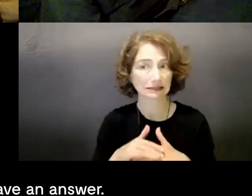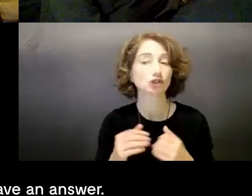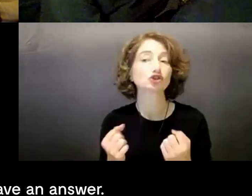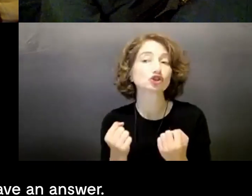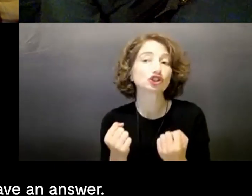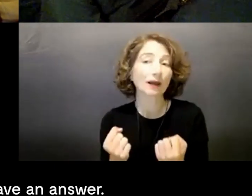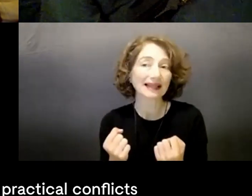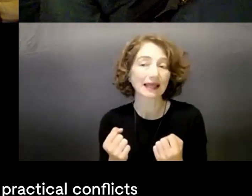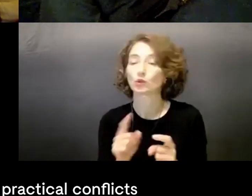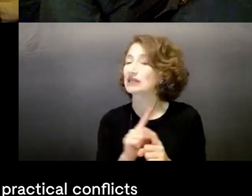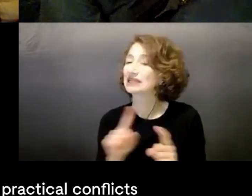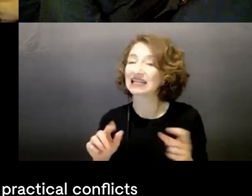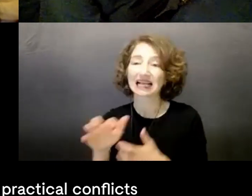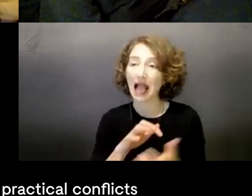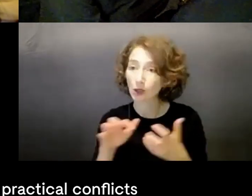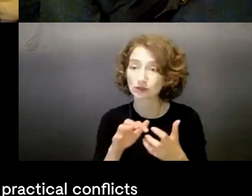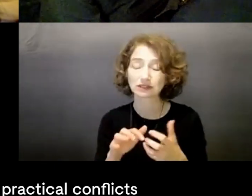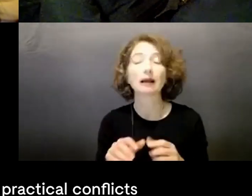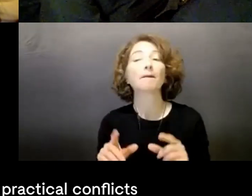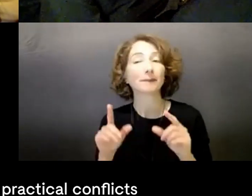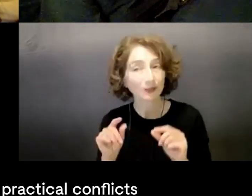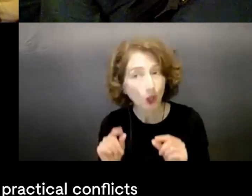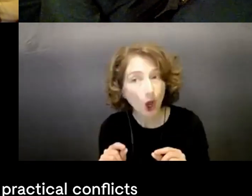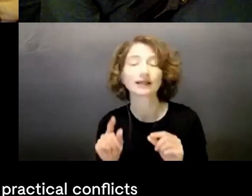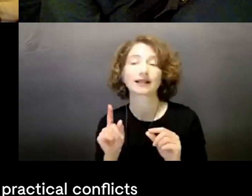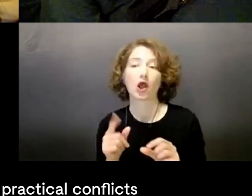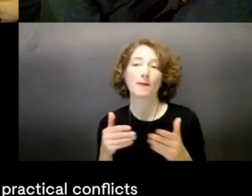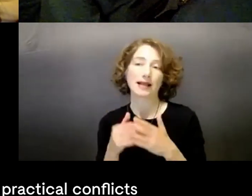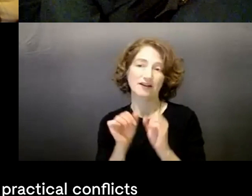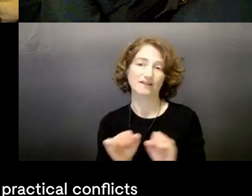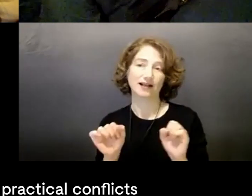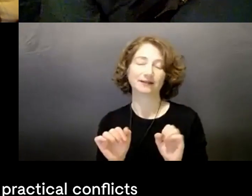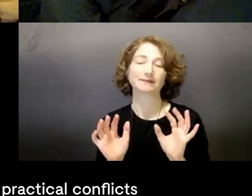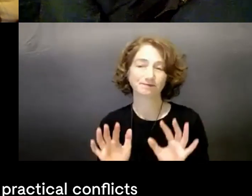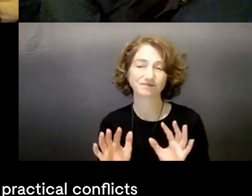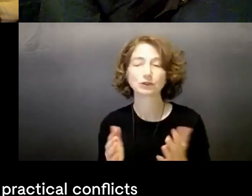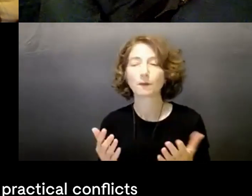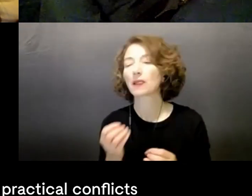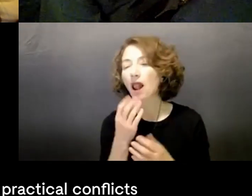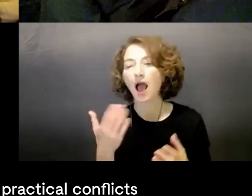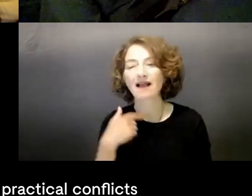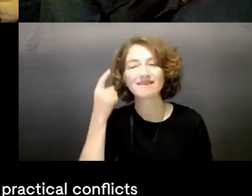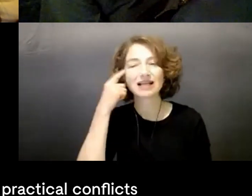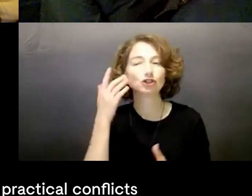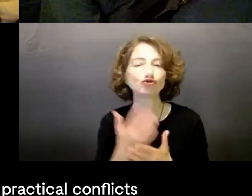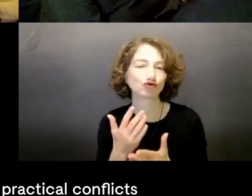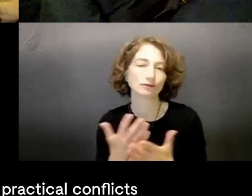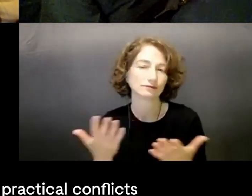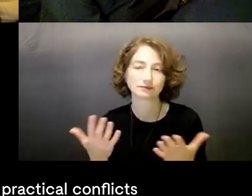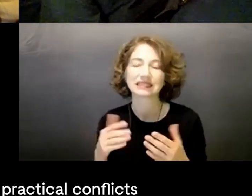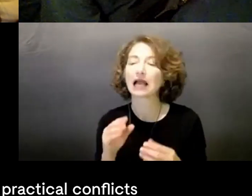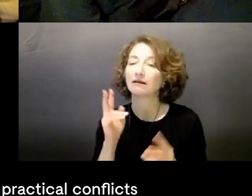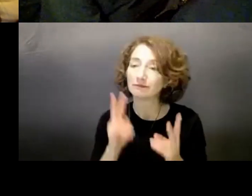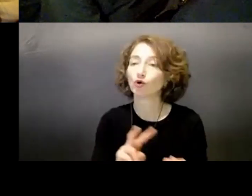answer. I'm just elaborating on it. I can see the practical conflicts that can arise. I've experienced them.